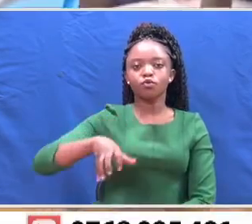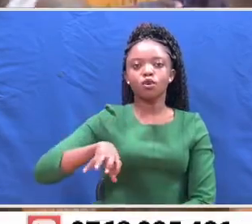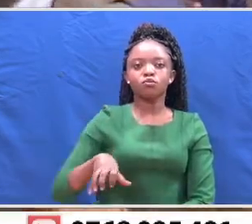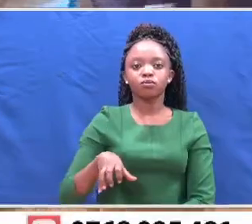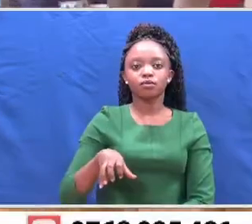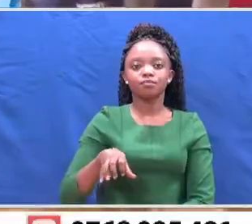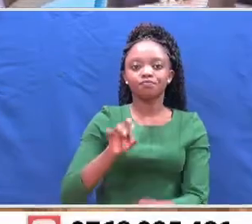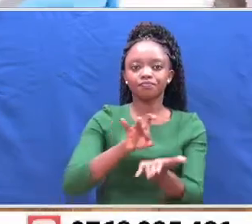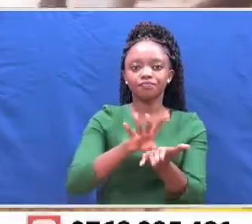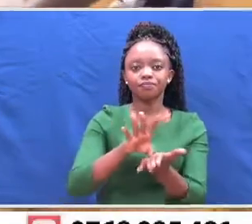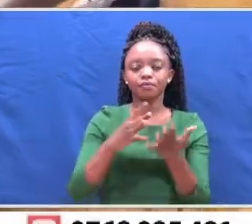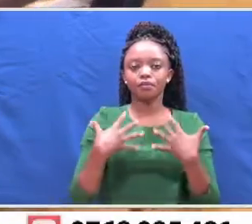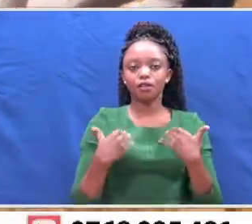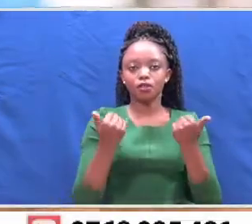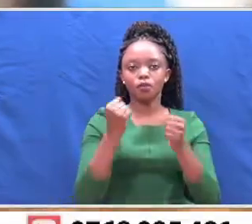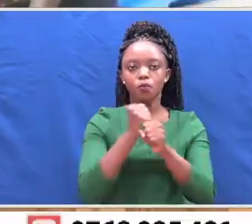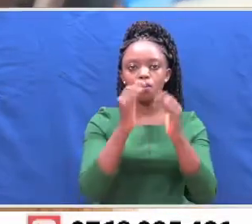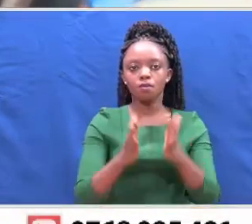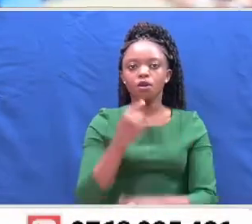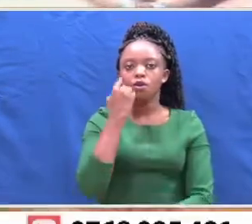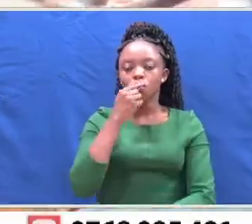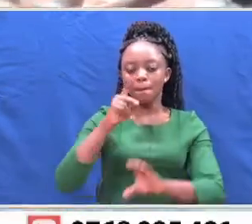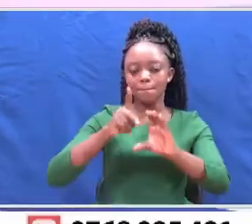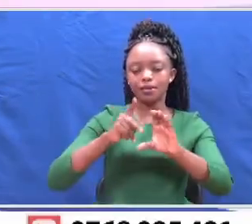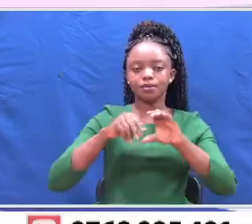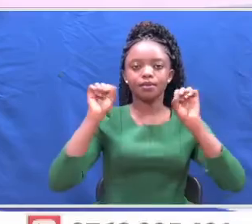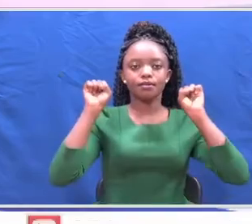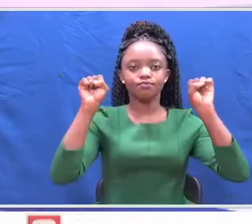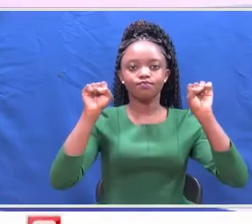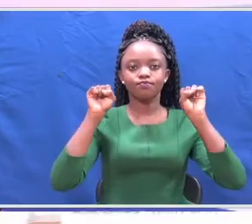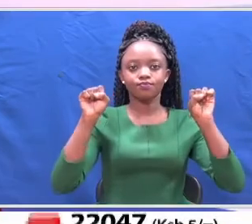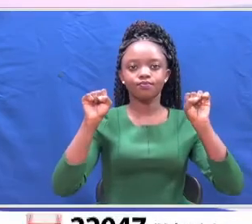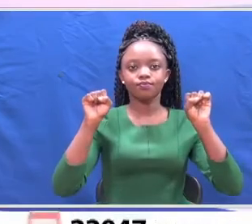kuwafuta kazi wahudumu wa afya ambao wanashiriki katika mgomo.